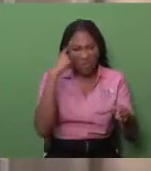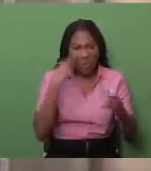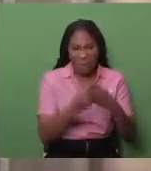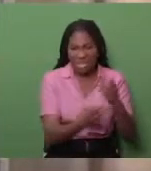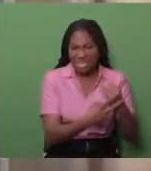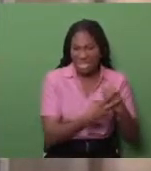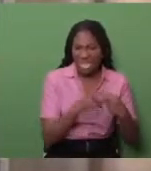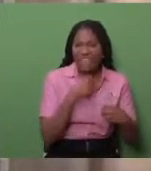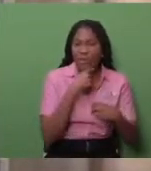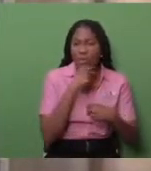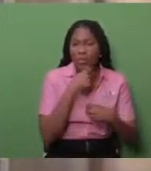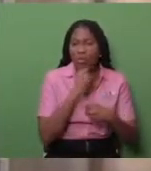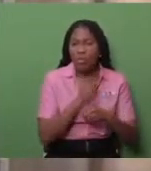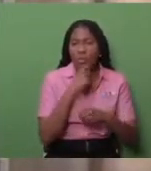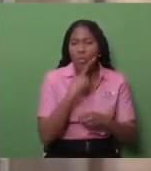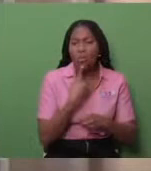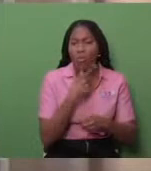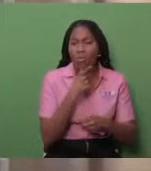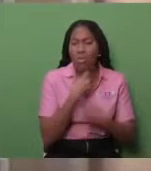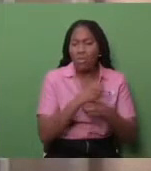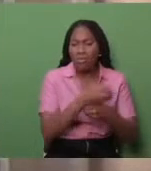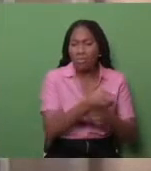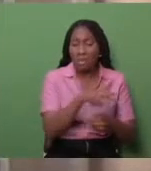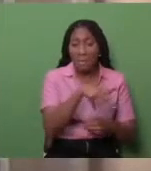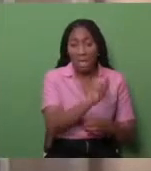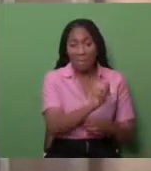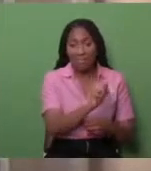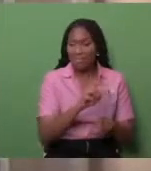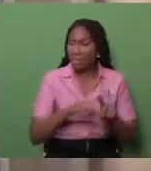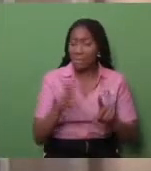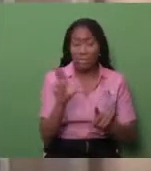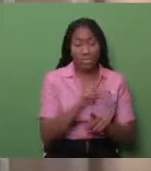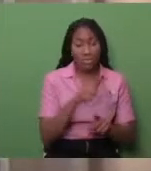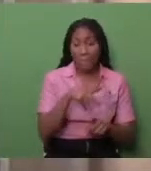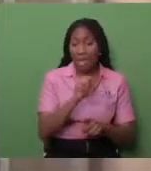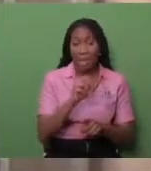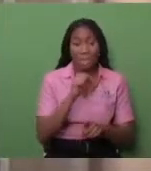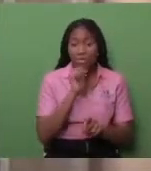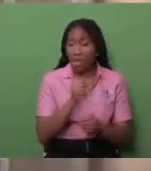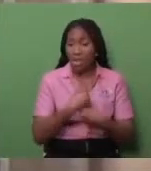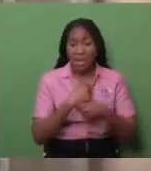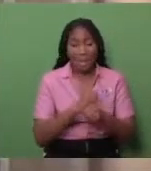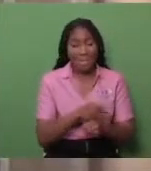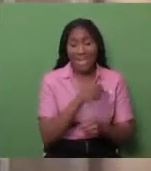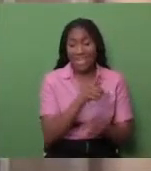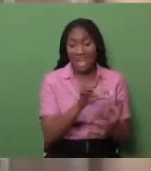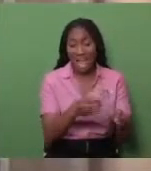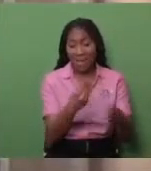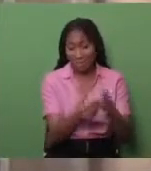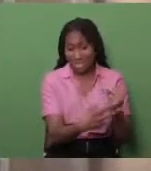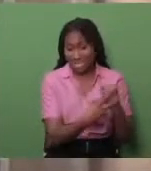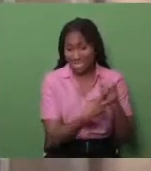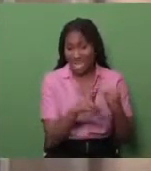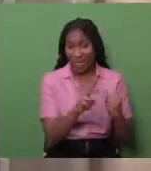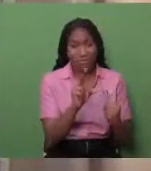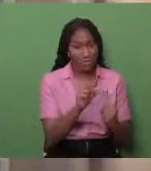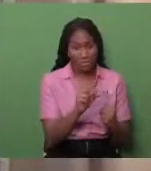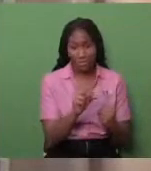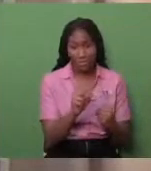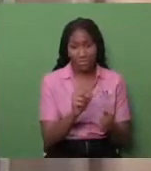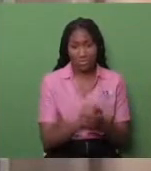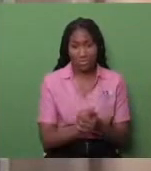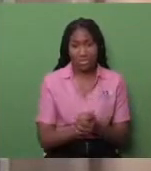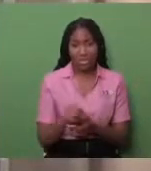tell the Prime Minister that the PNM did not create the HSF. The brightest economic policy the PNM ever